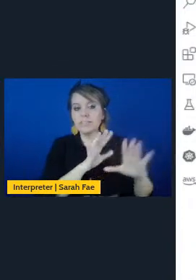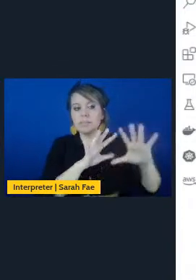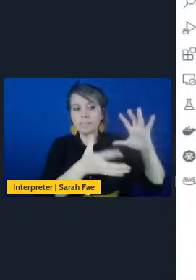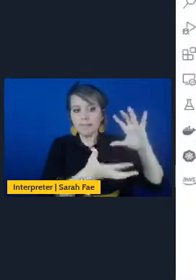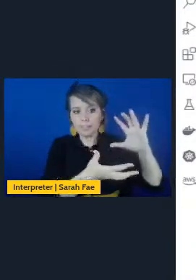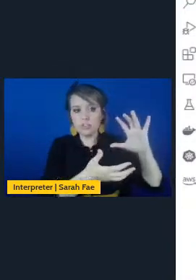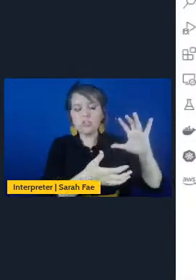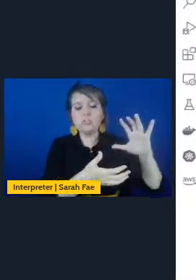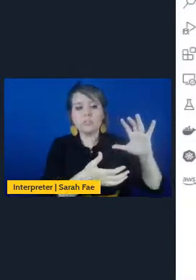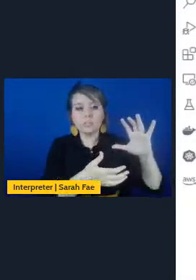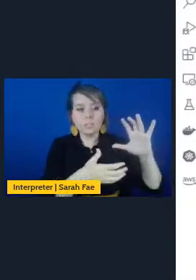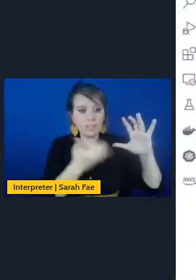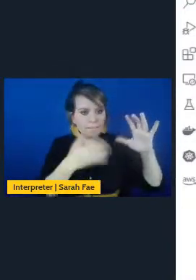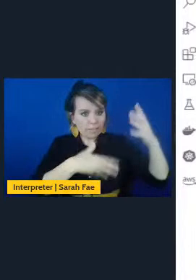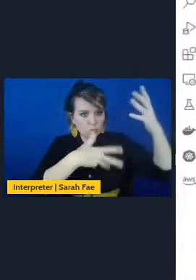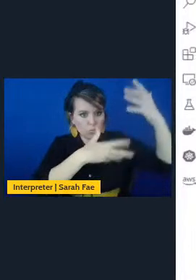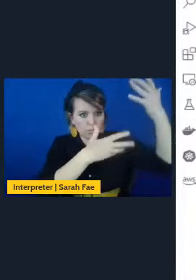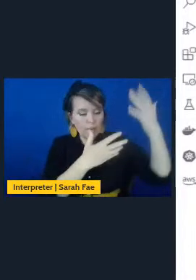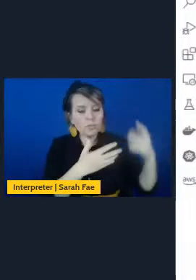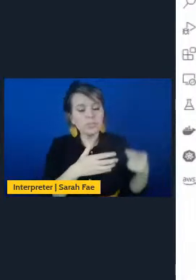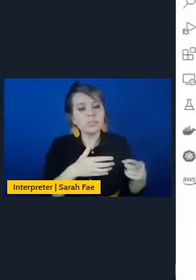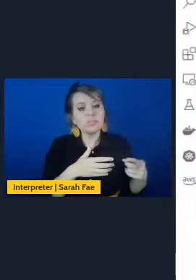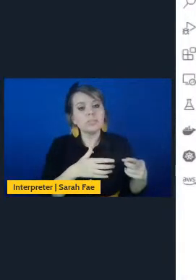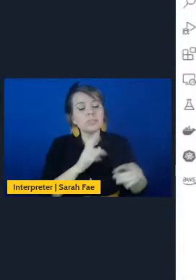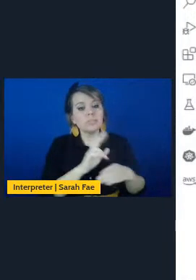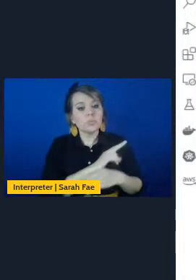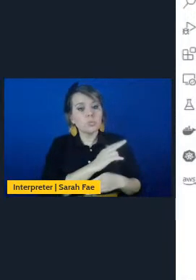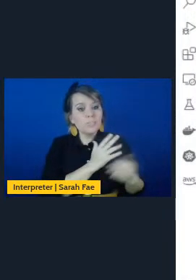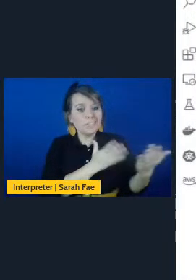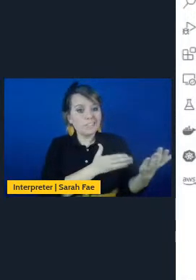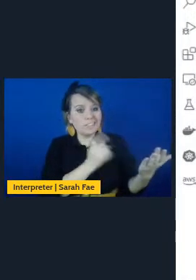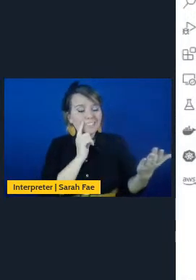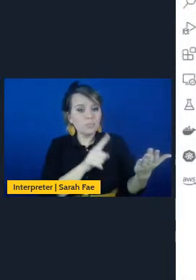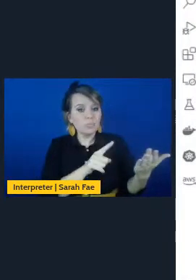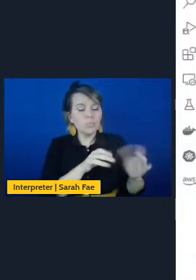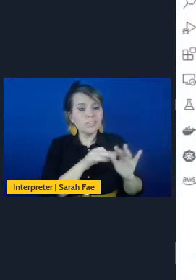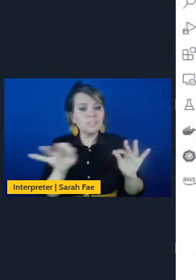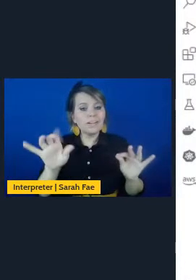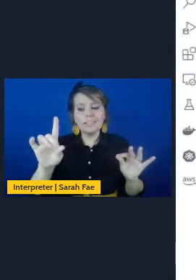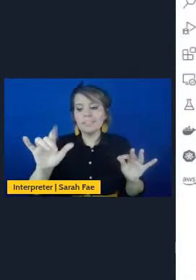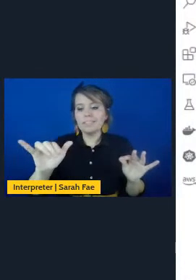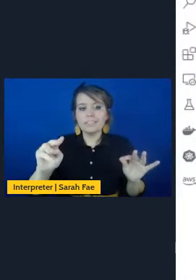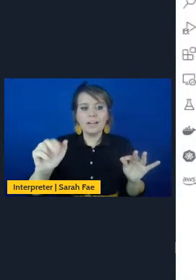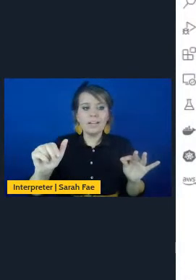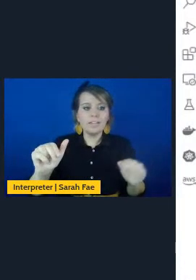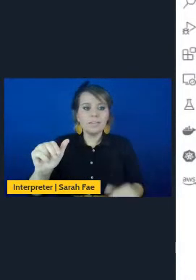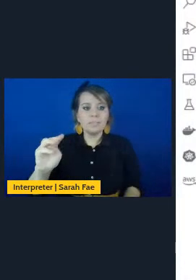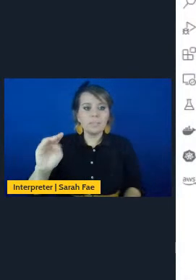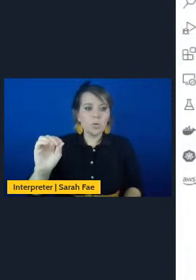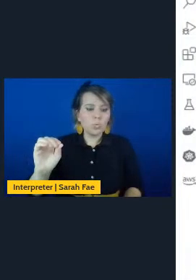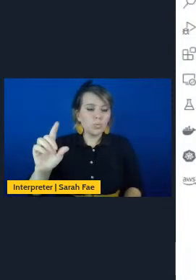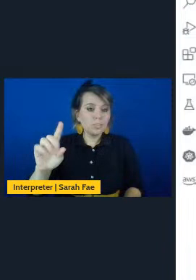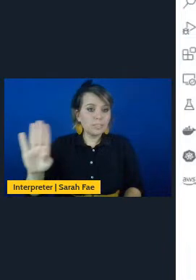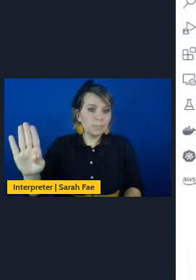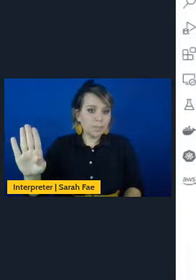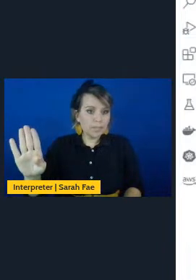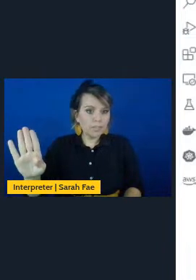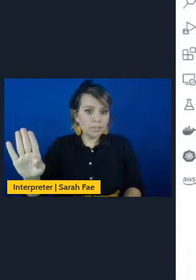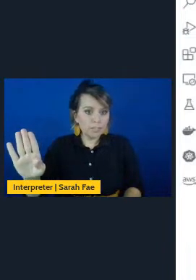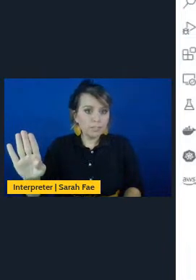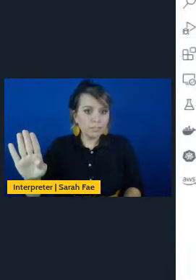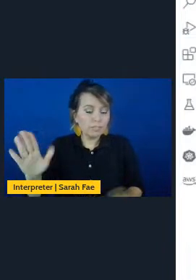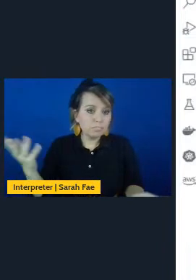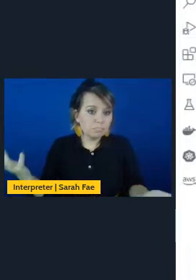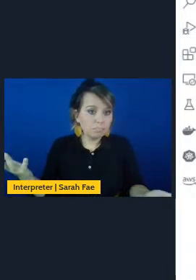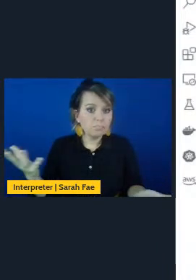to scroll down, to define a DynamoDB table. Okay, so now, as you might expect, there is